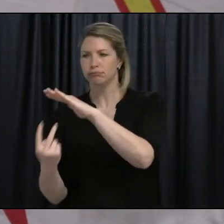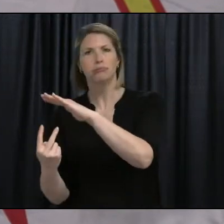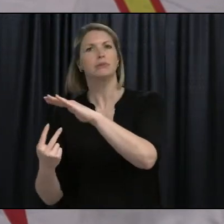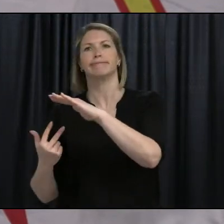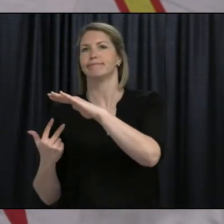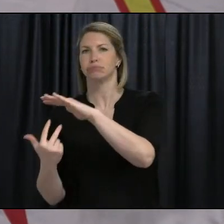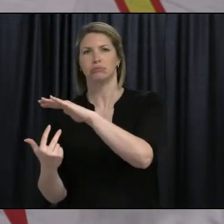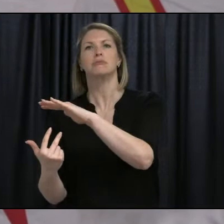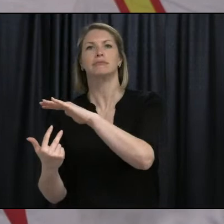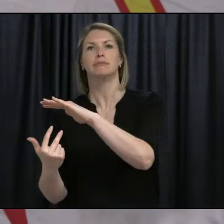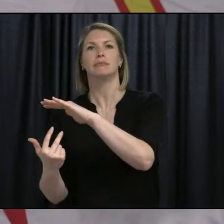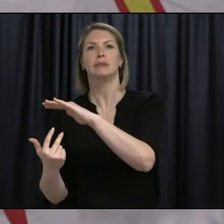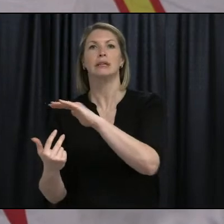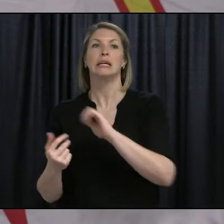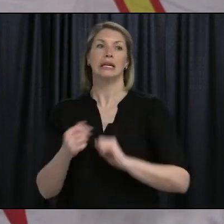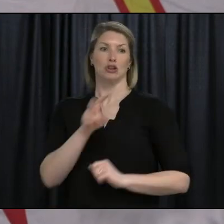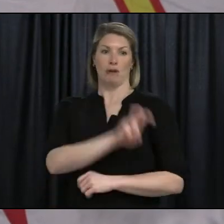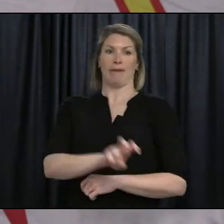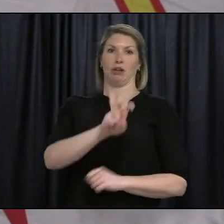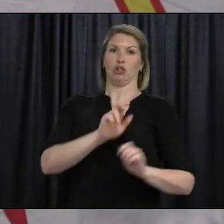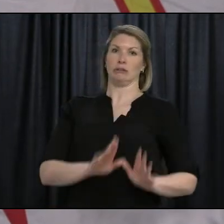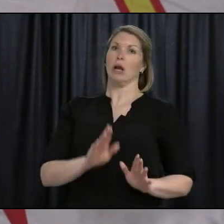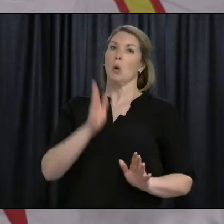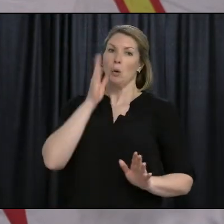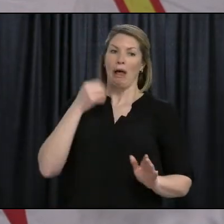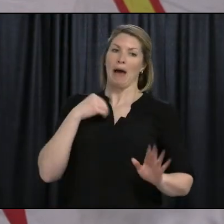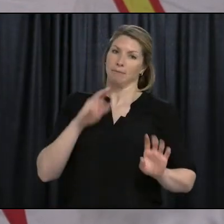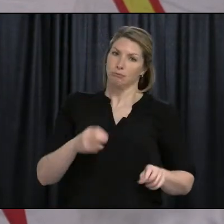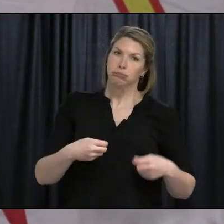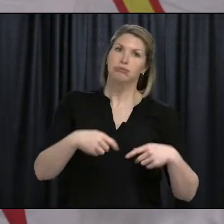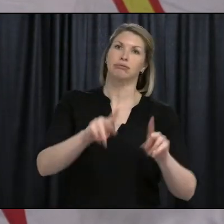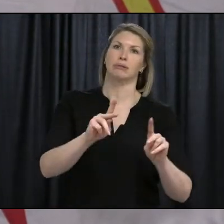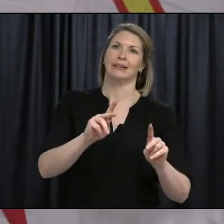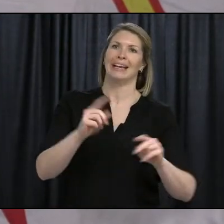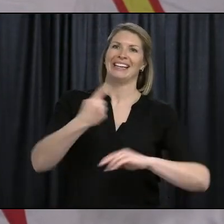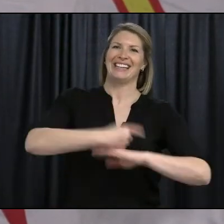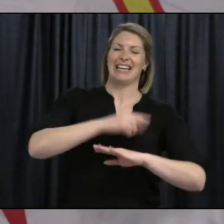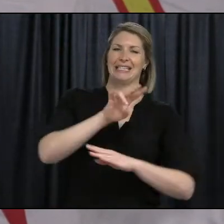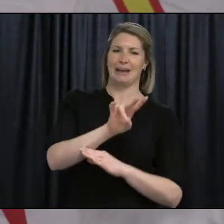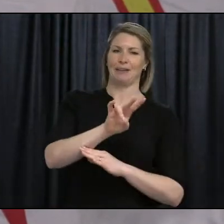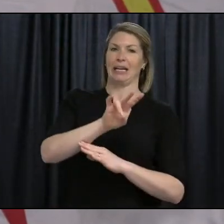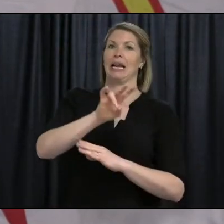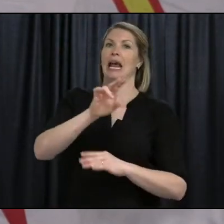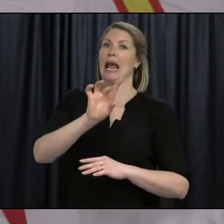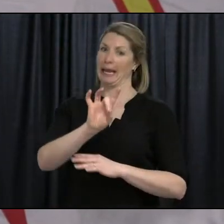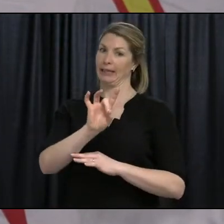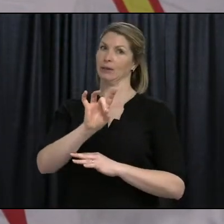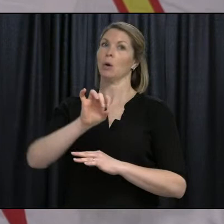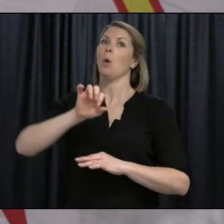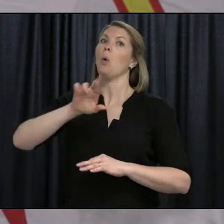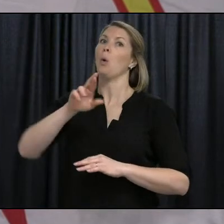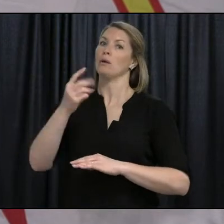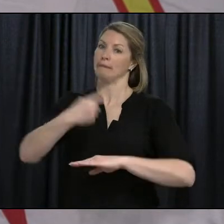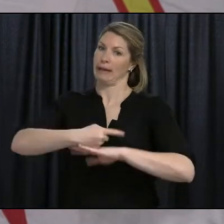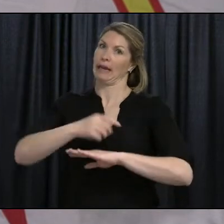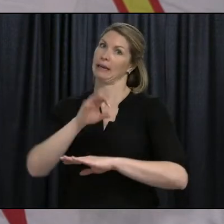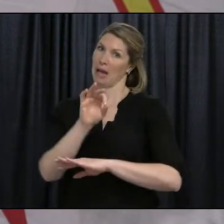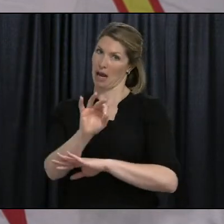7, 8, or 9, and at day 7 or later, household members of the traveler may also avail of testing.